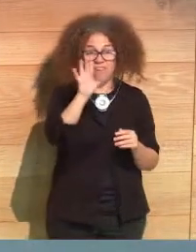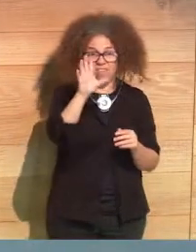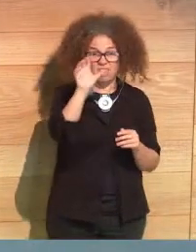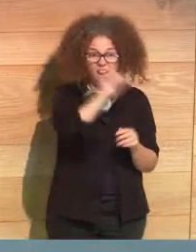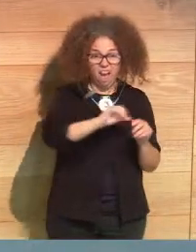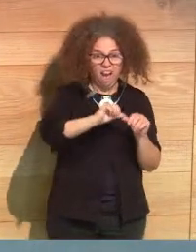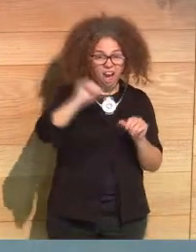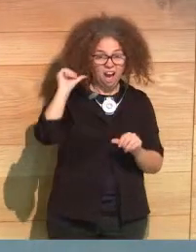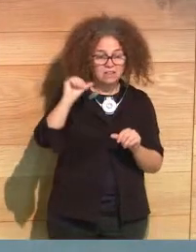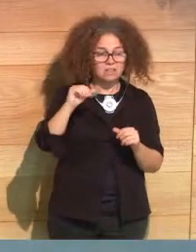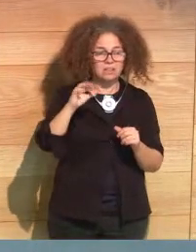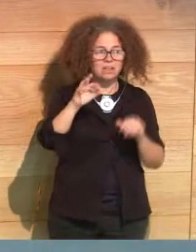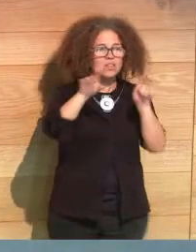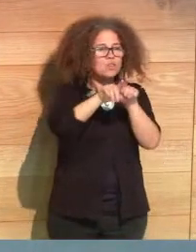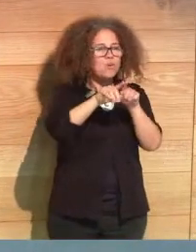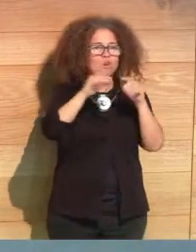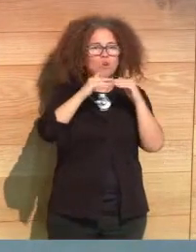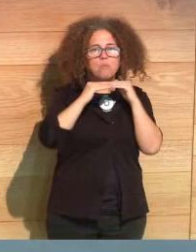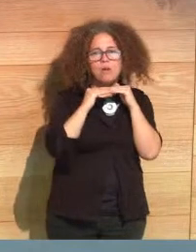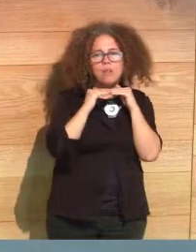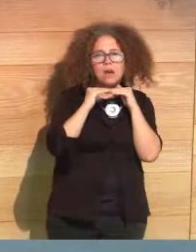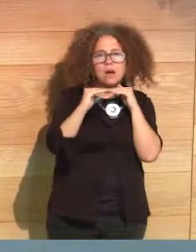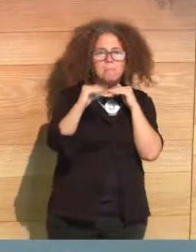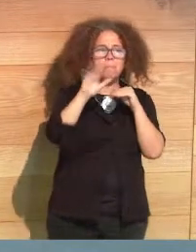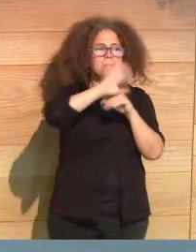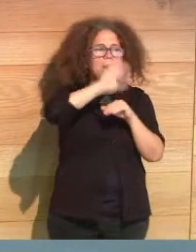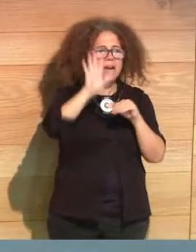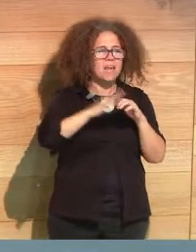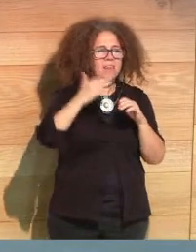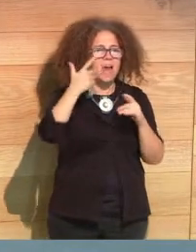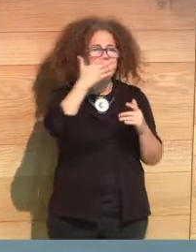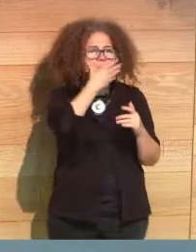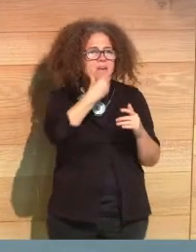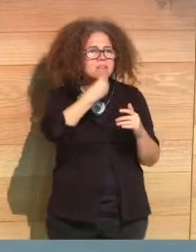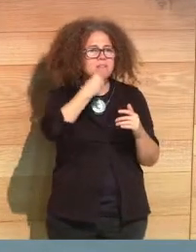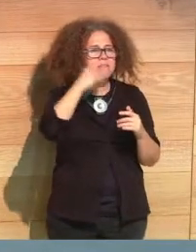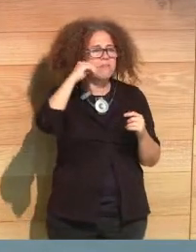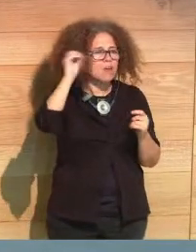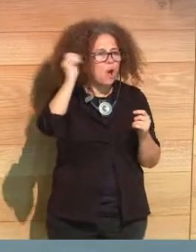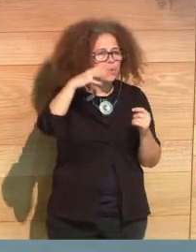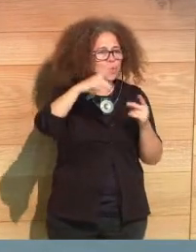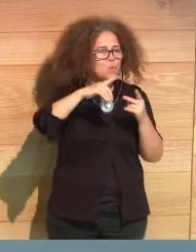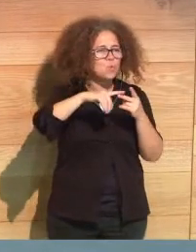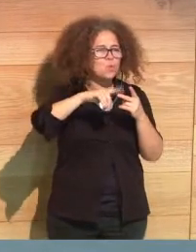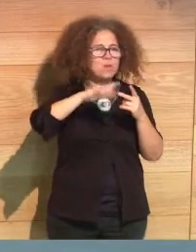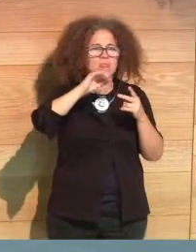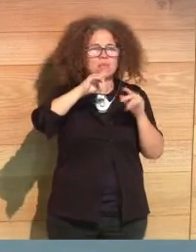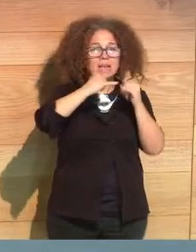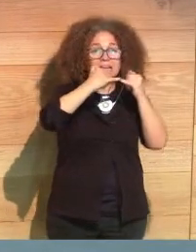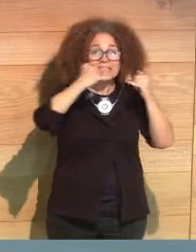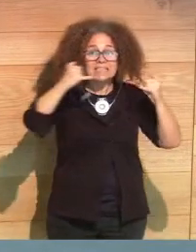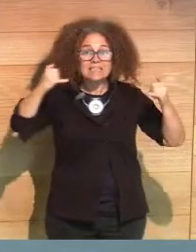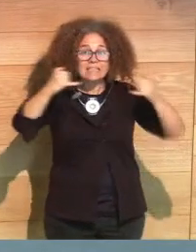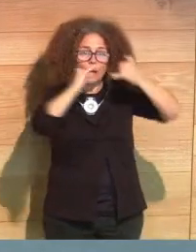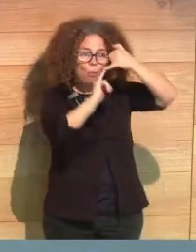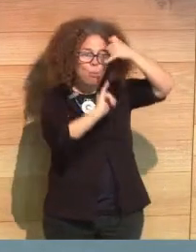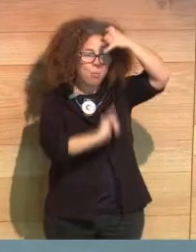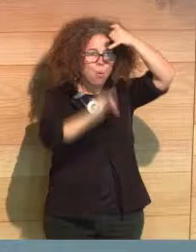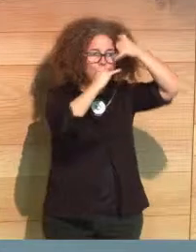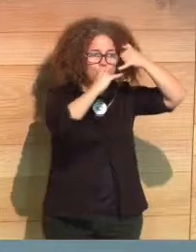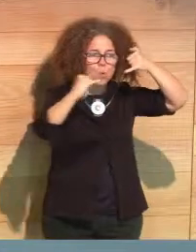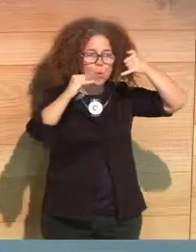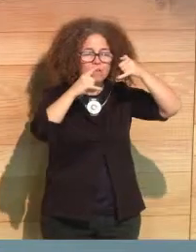the minimal elements and the beauty of the lights and how the lines sort of light up the space and the different